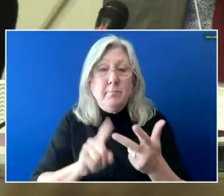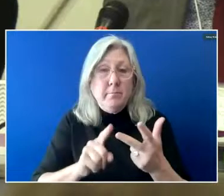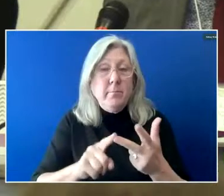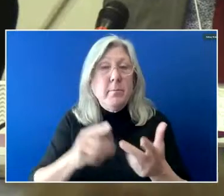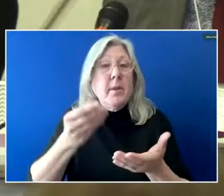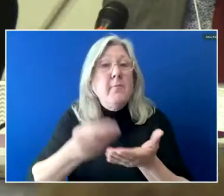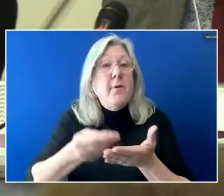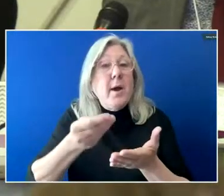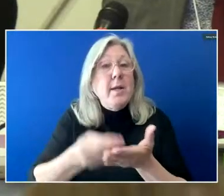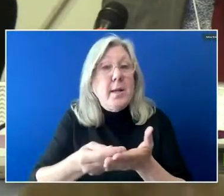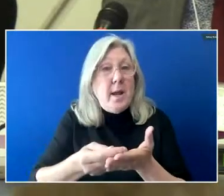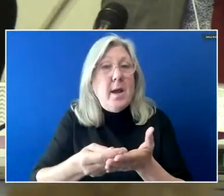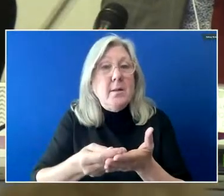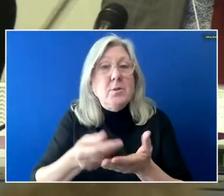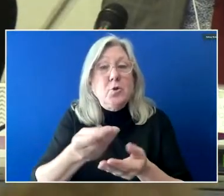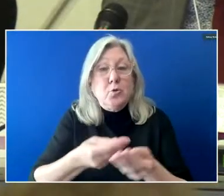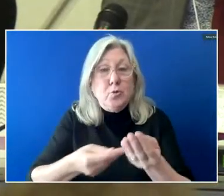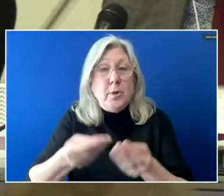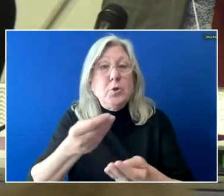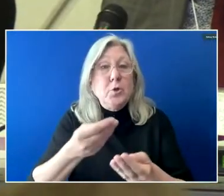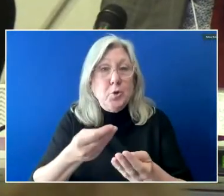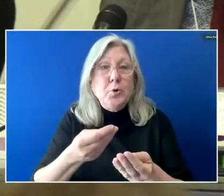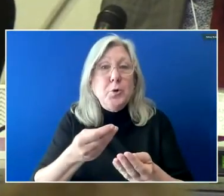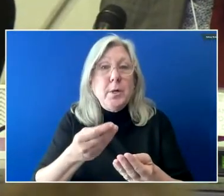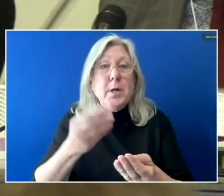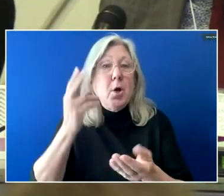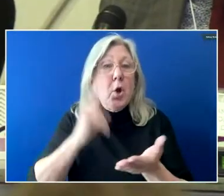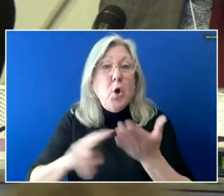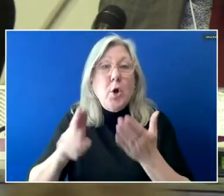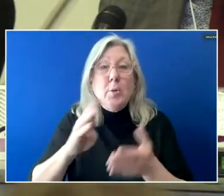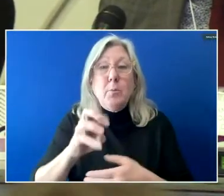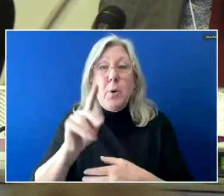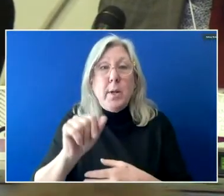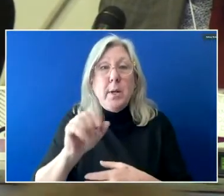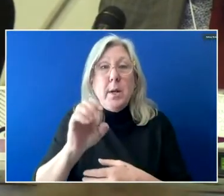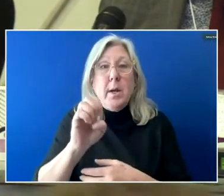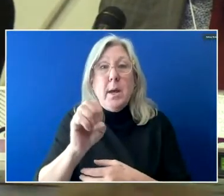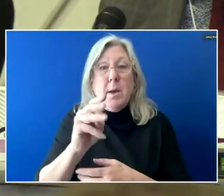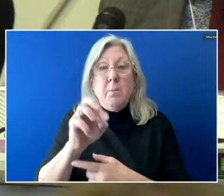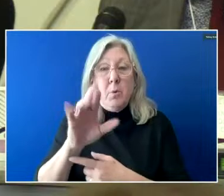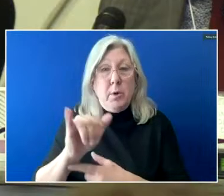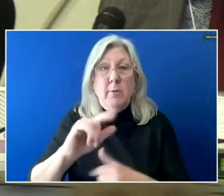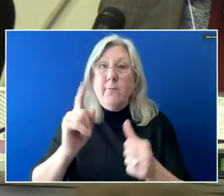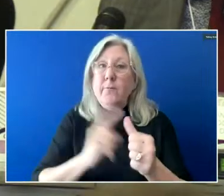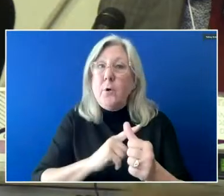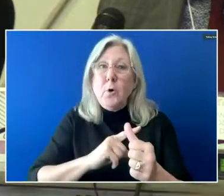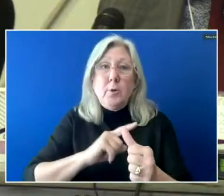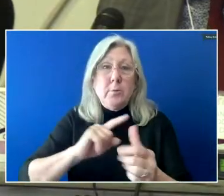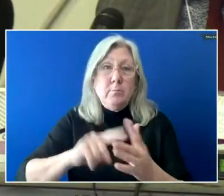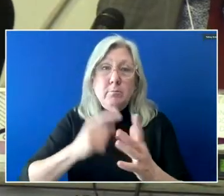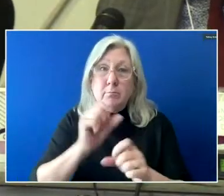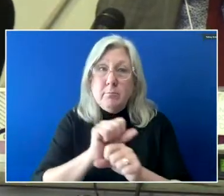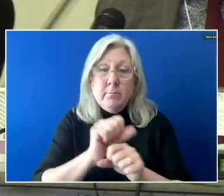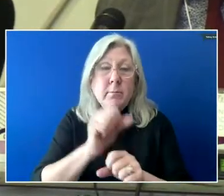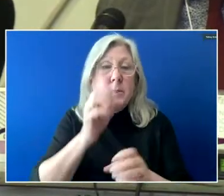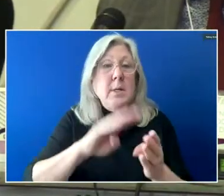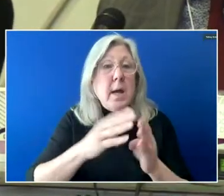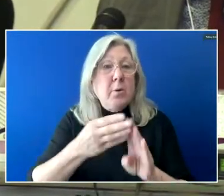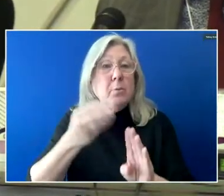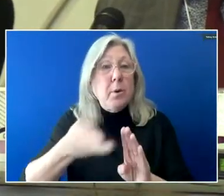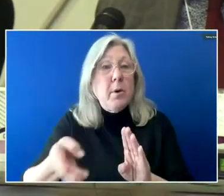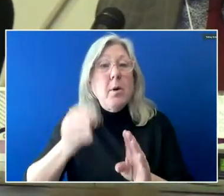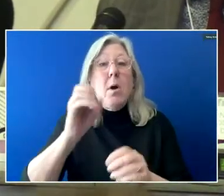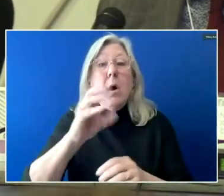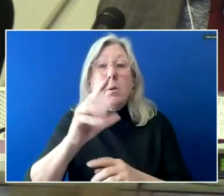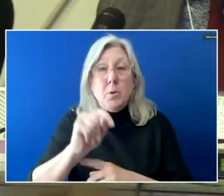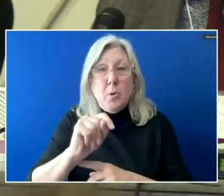clerk Brenda Emory was first employed by the town of brator on October 2001